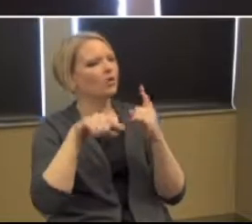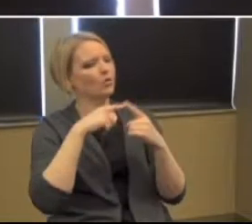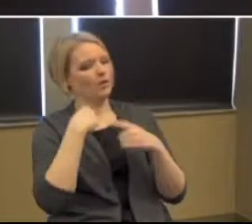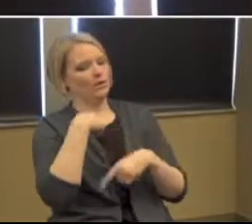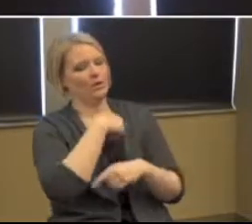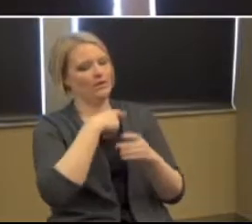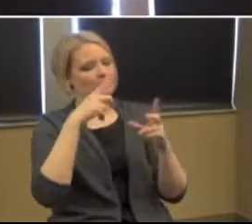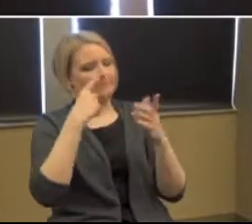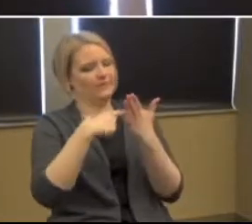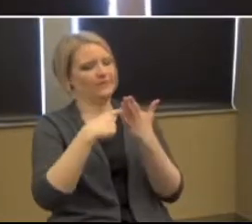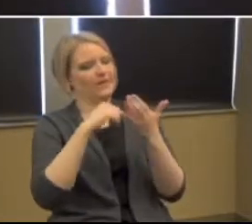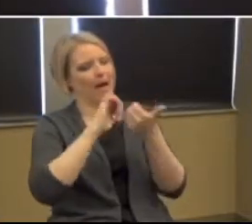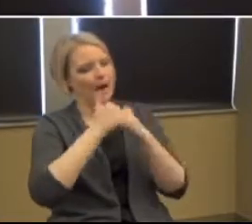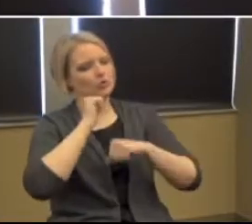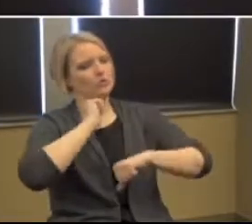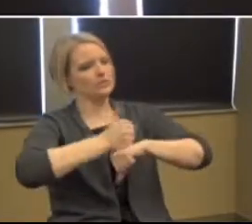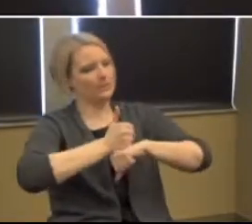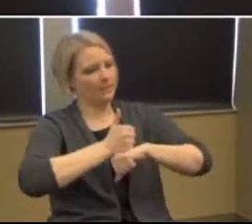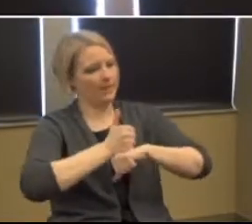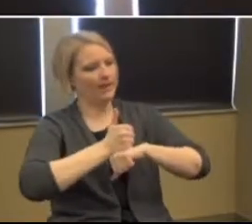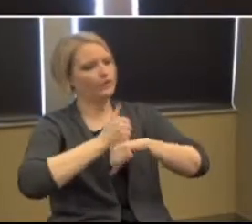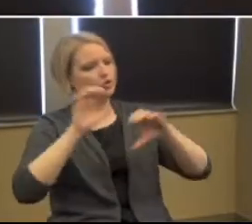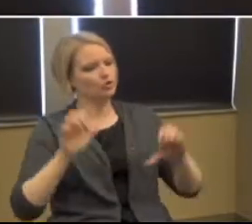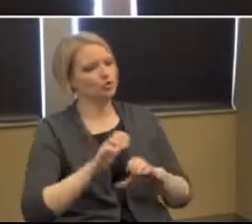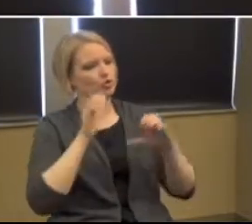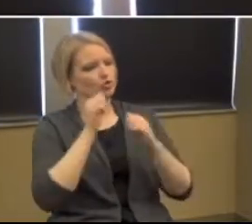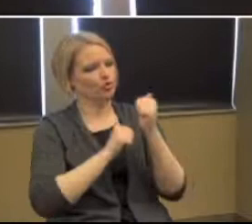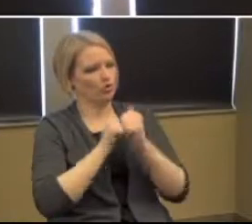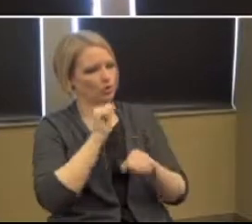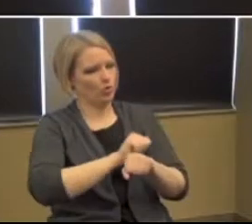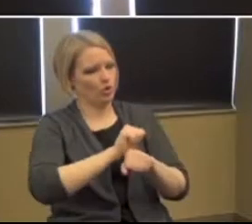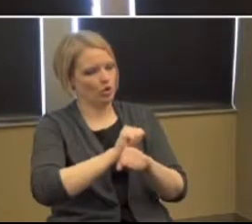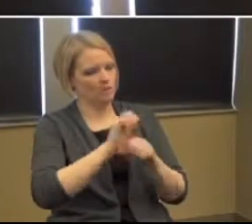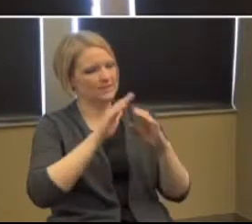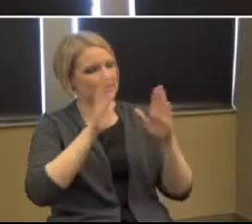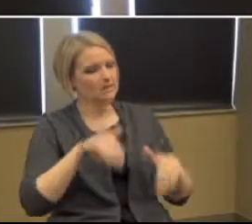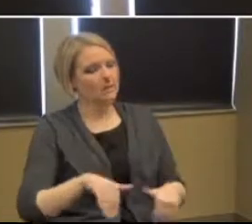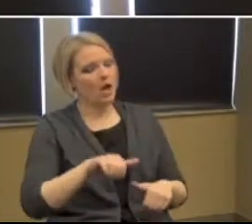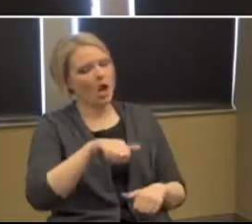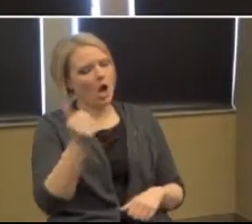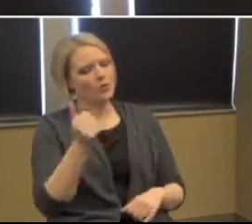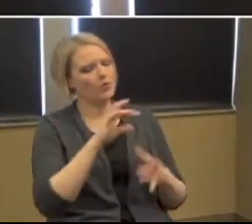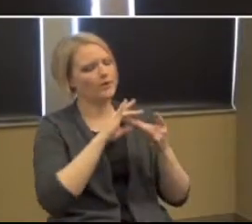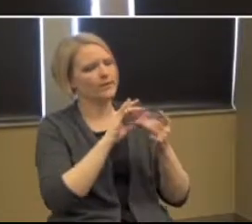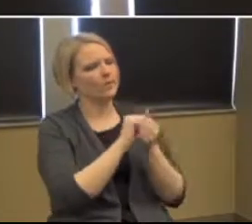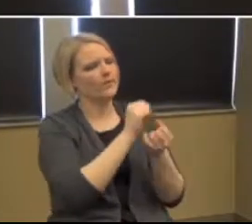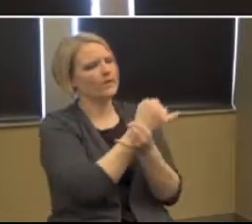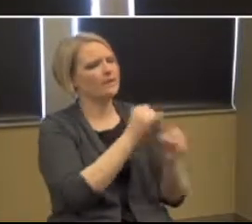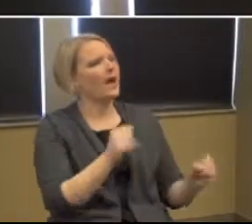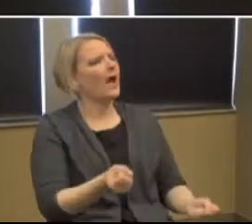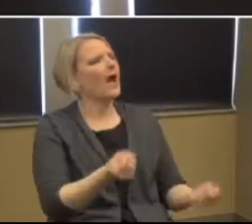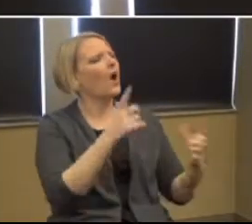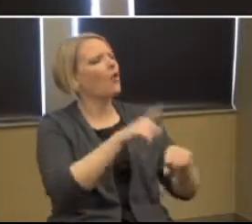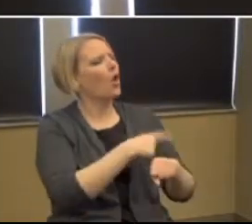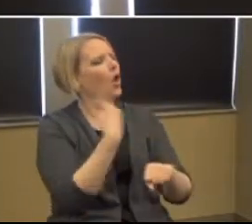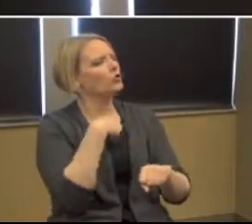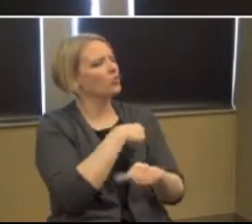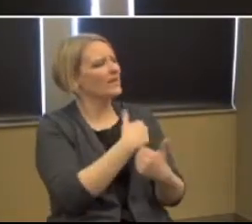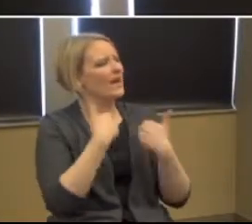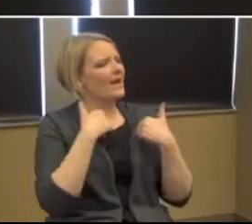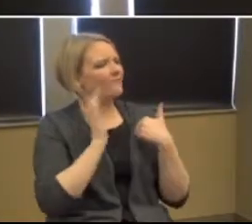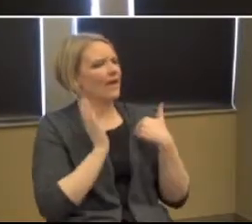how to implement a structured work system. The other thing I wanted to say about independence is, how long do we have our students